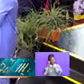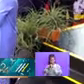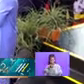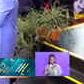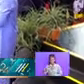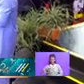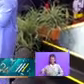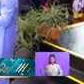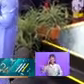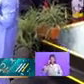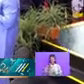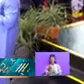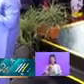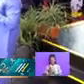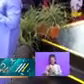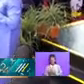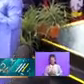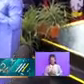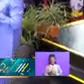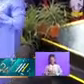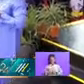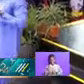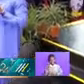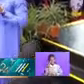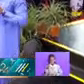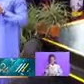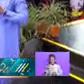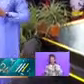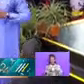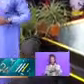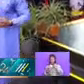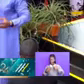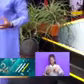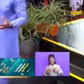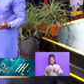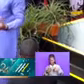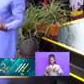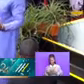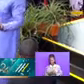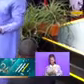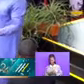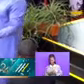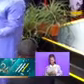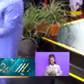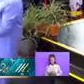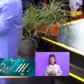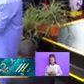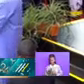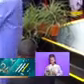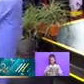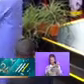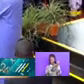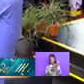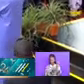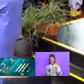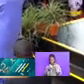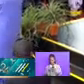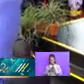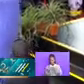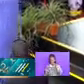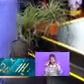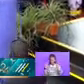work of the Lord everyone that is pregnant there is no need of fearing you are a conventing with the